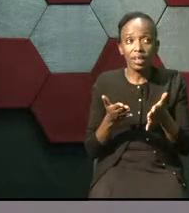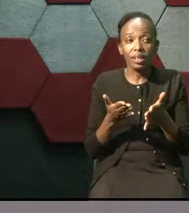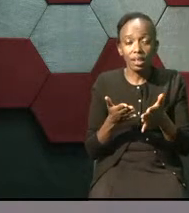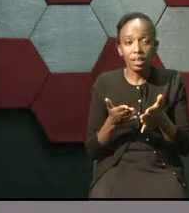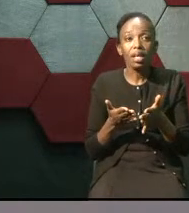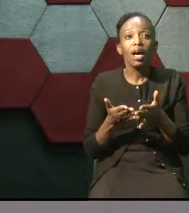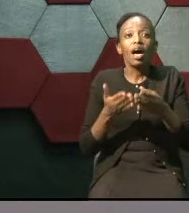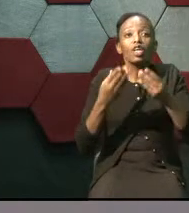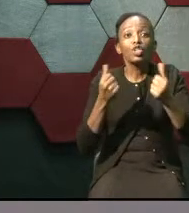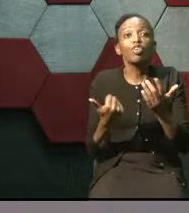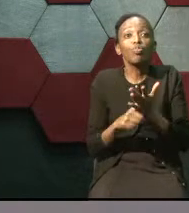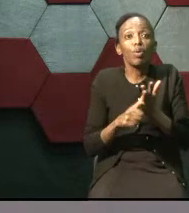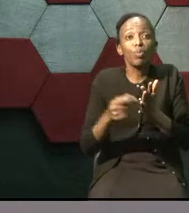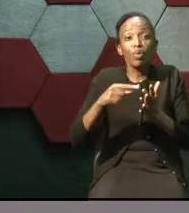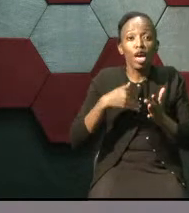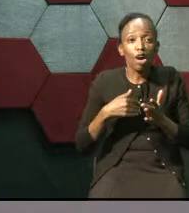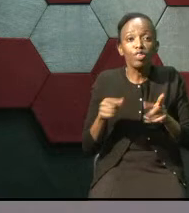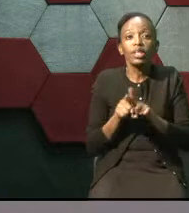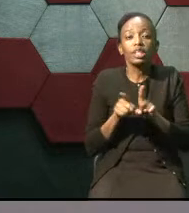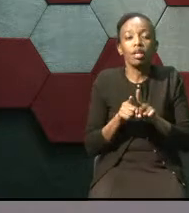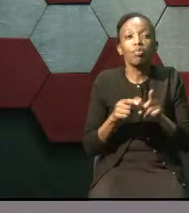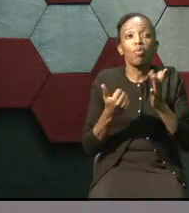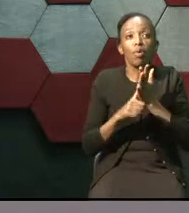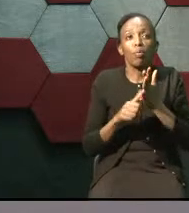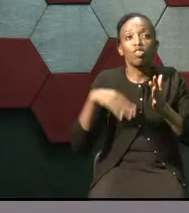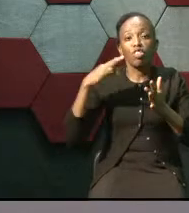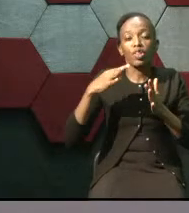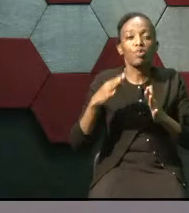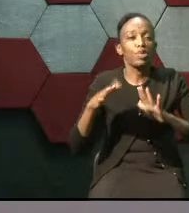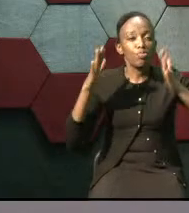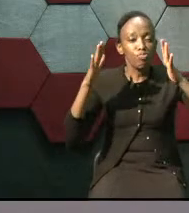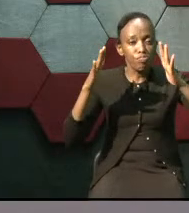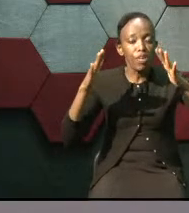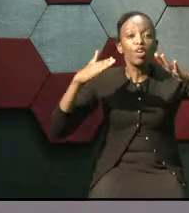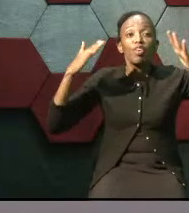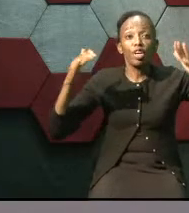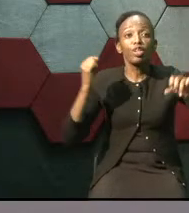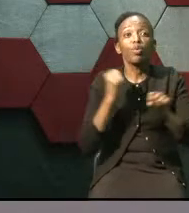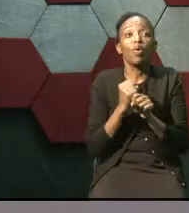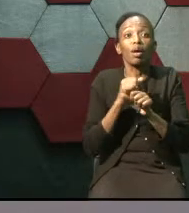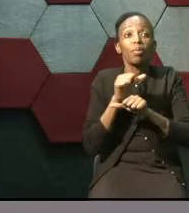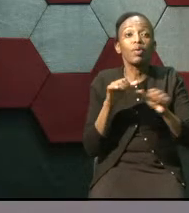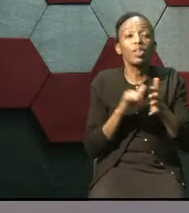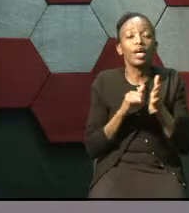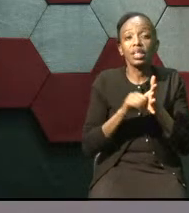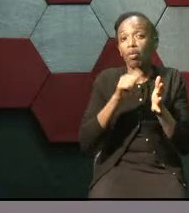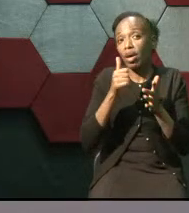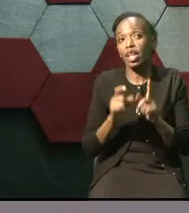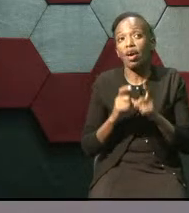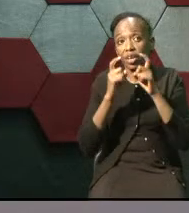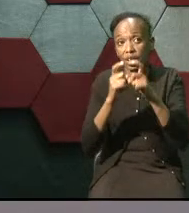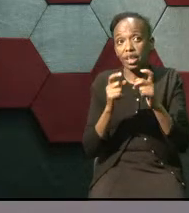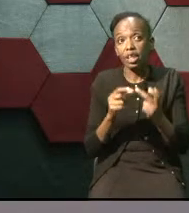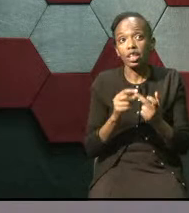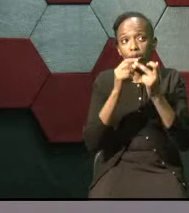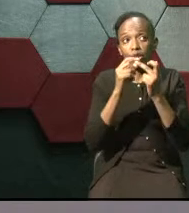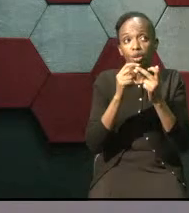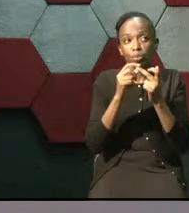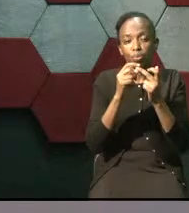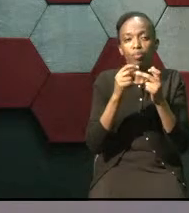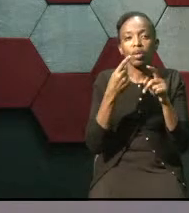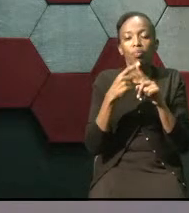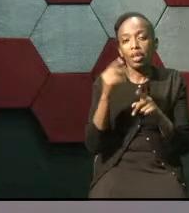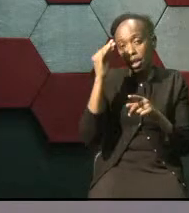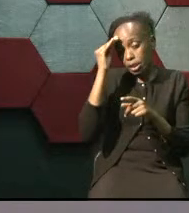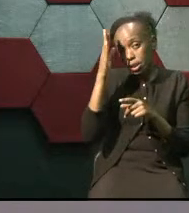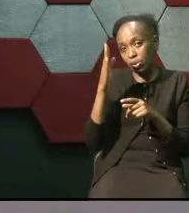problems we're facing now, problems for the future. Great job, you young ladies. Great job on that. Our next award is a bit of a special one, Vanessa, and it is the